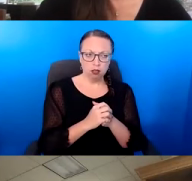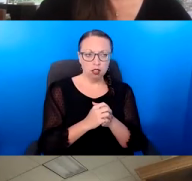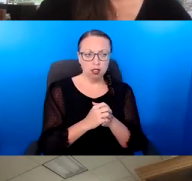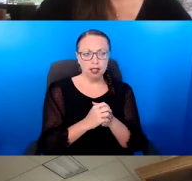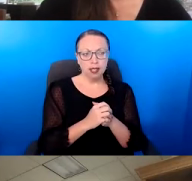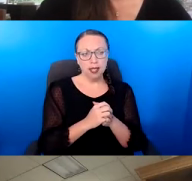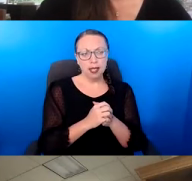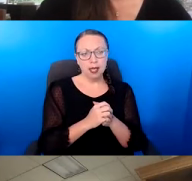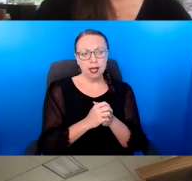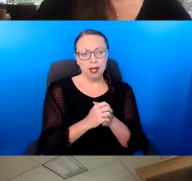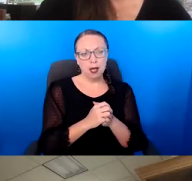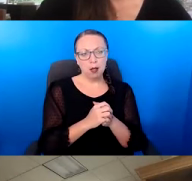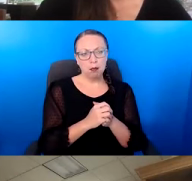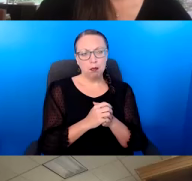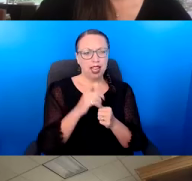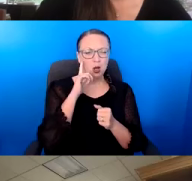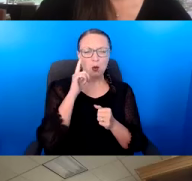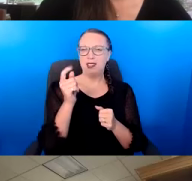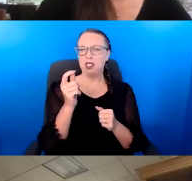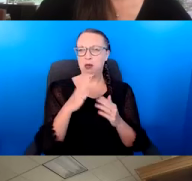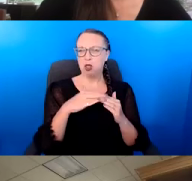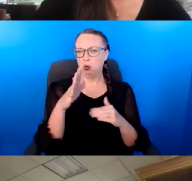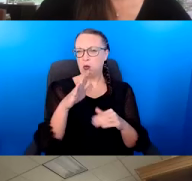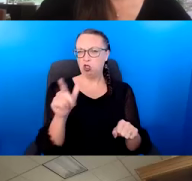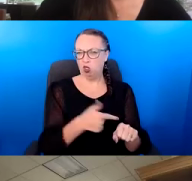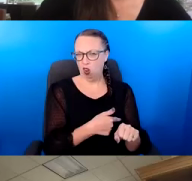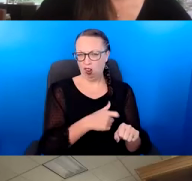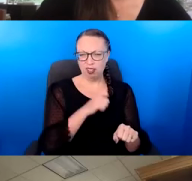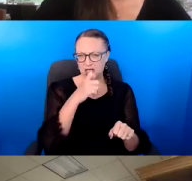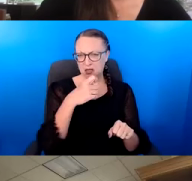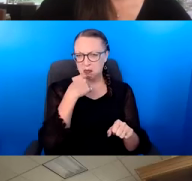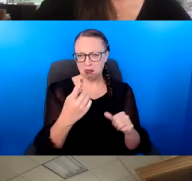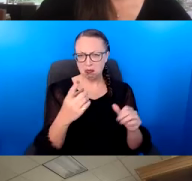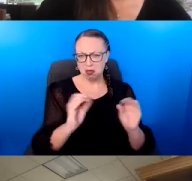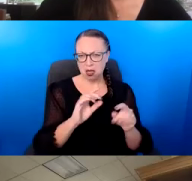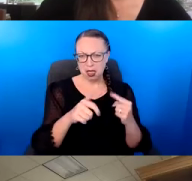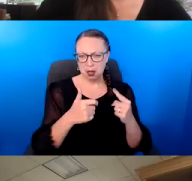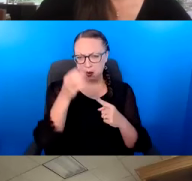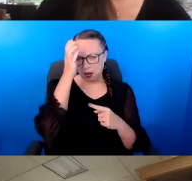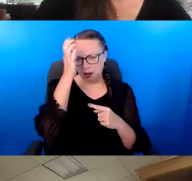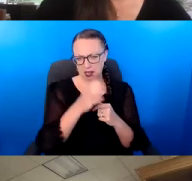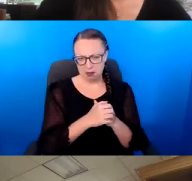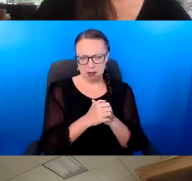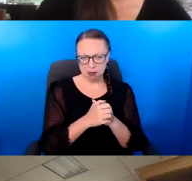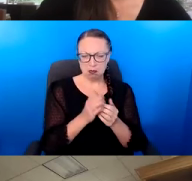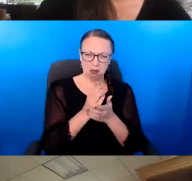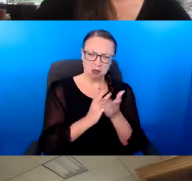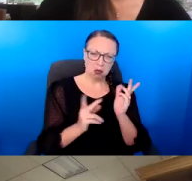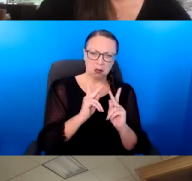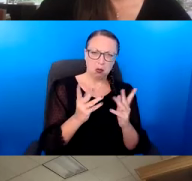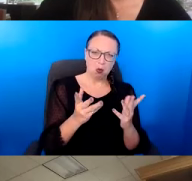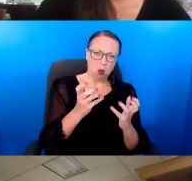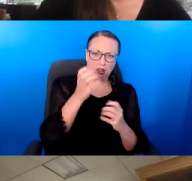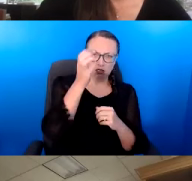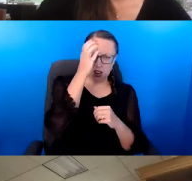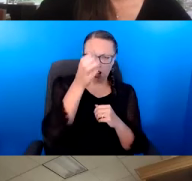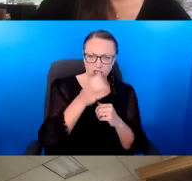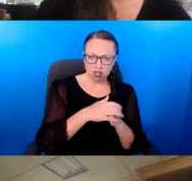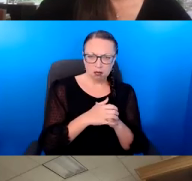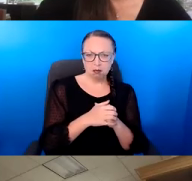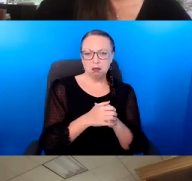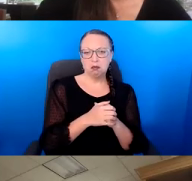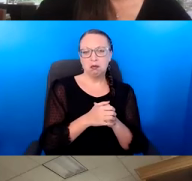it was a little bit too long and didn't say anything about concepts, which I knew some people would want to really hear my thoughts